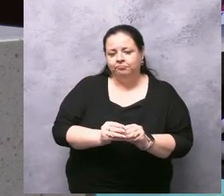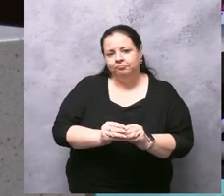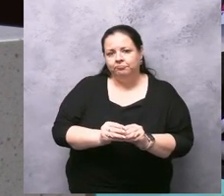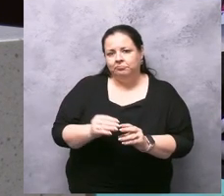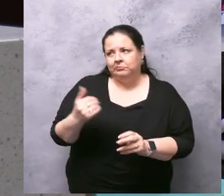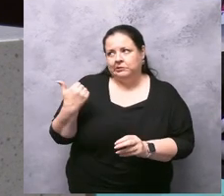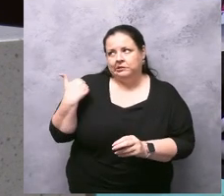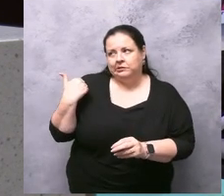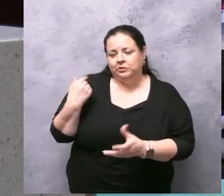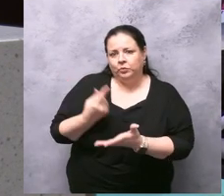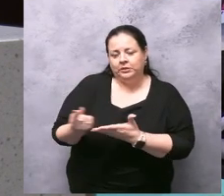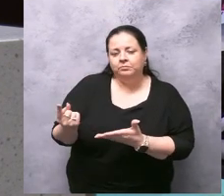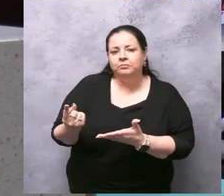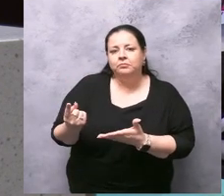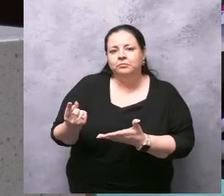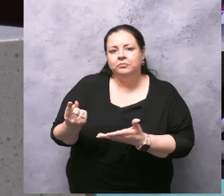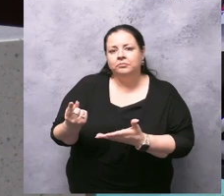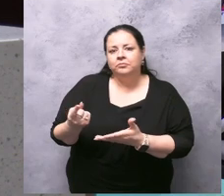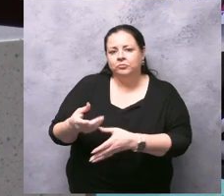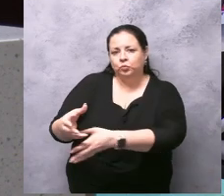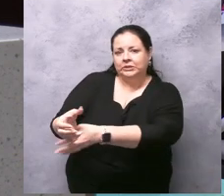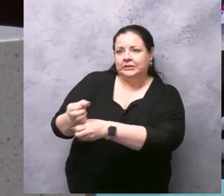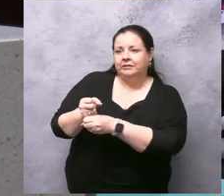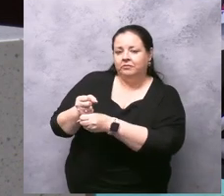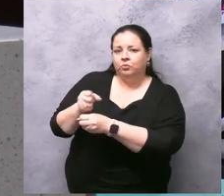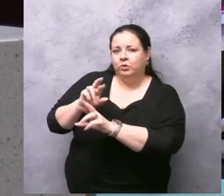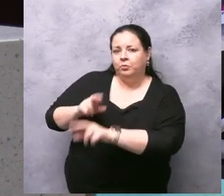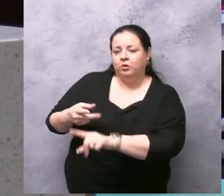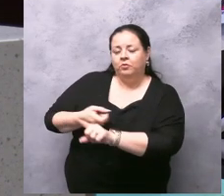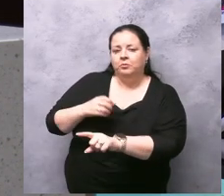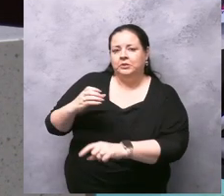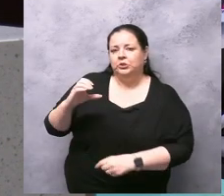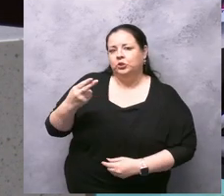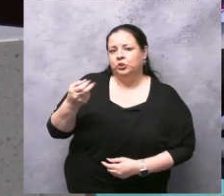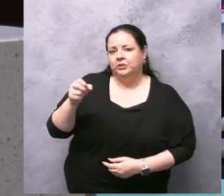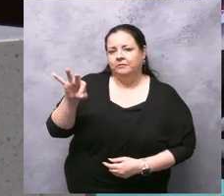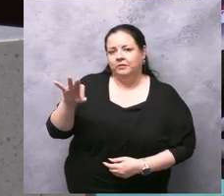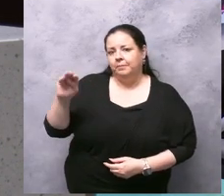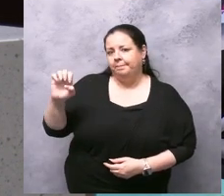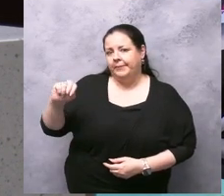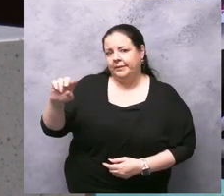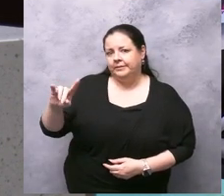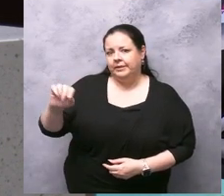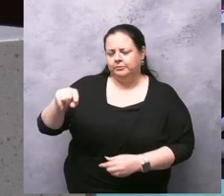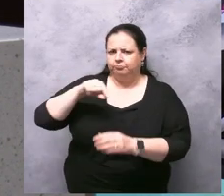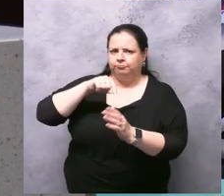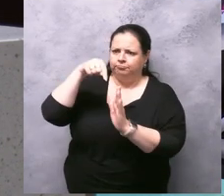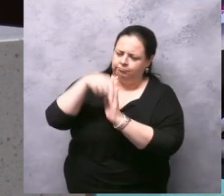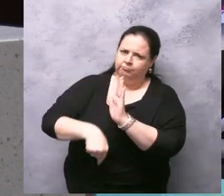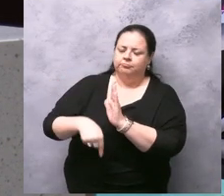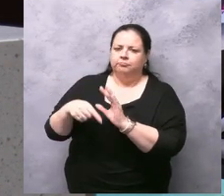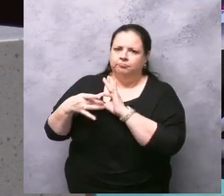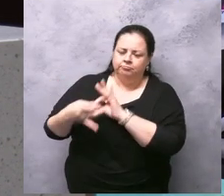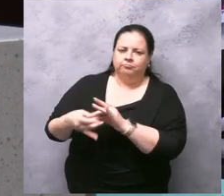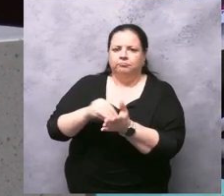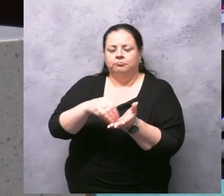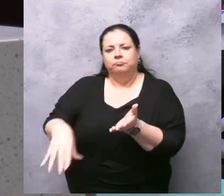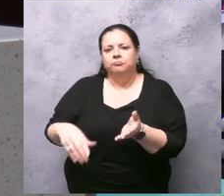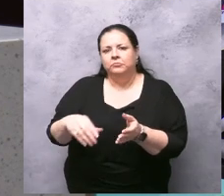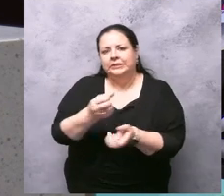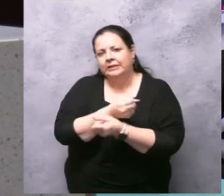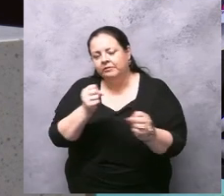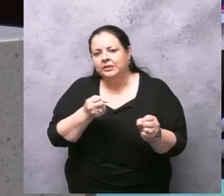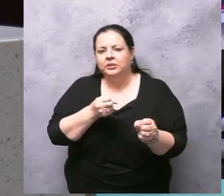this last week, actually. We received a report from Chief Mendez. It was very detailed regarding student safety,